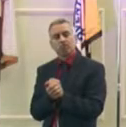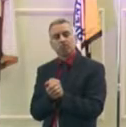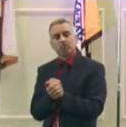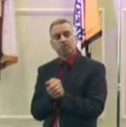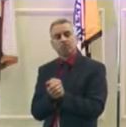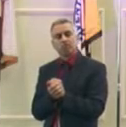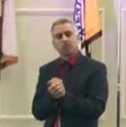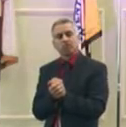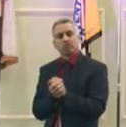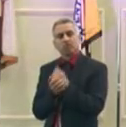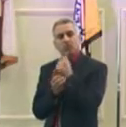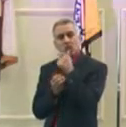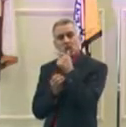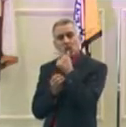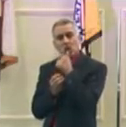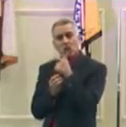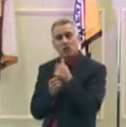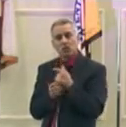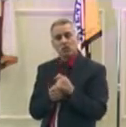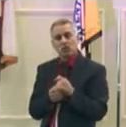Anybody?